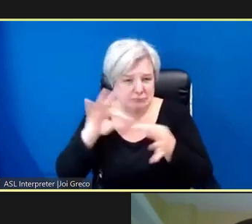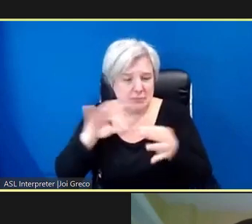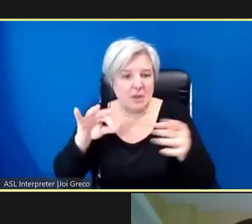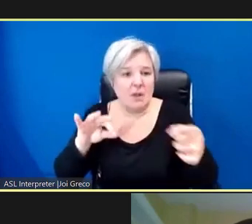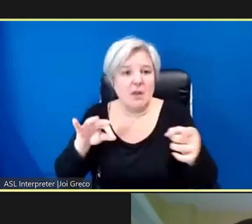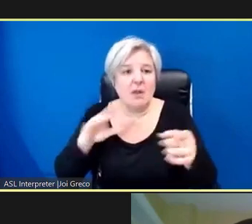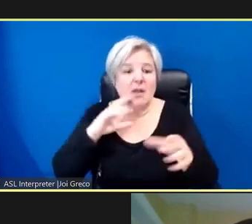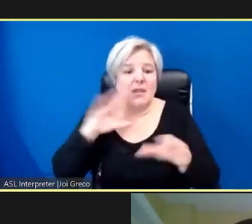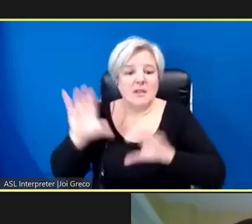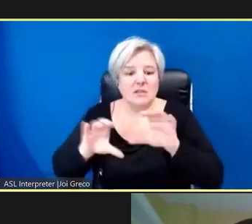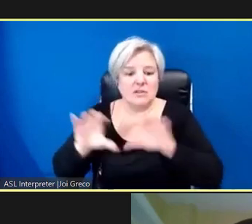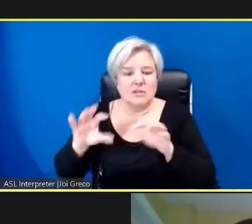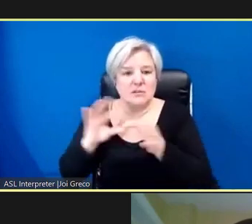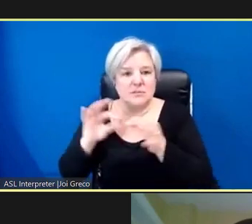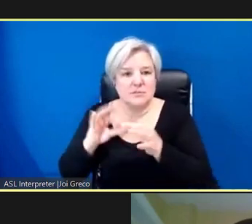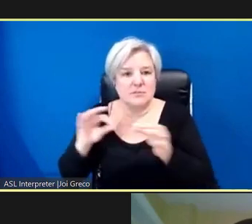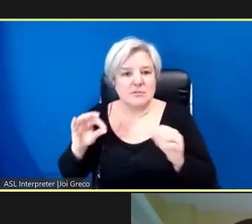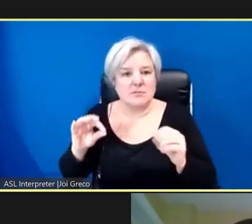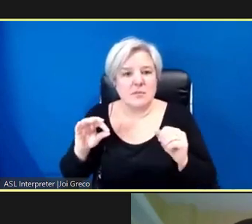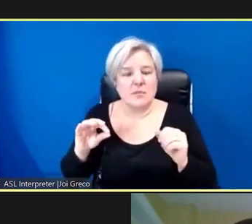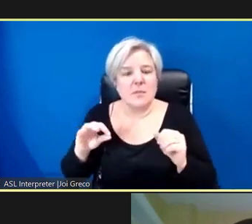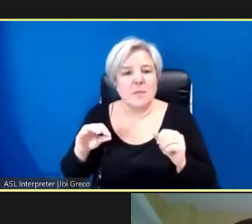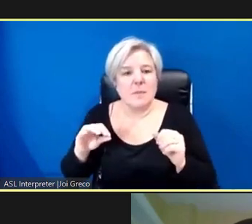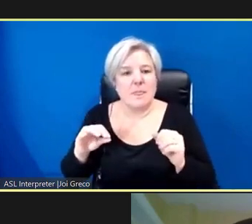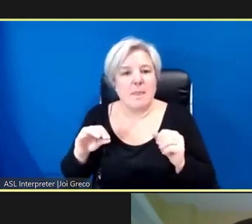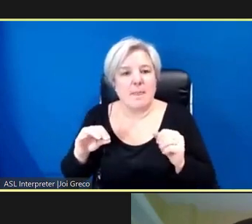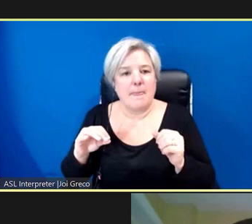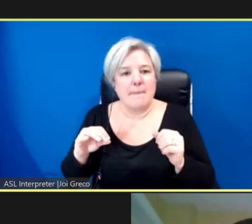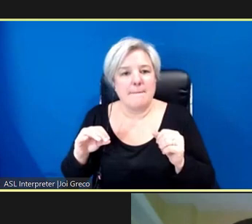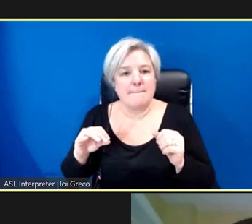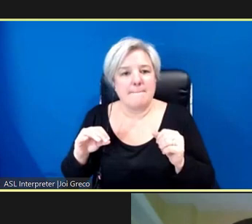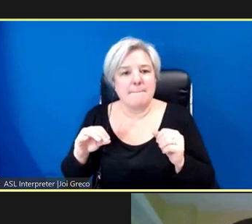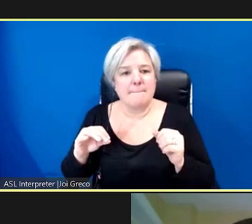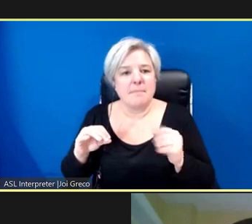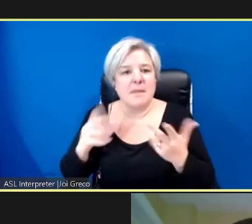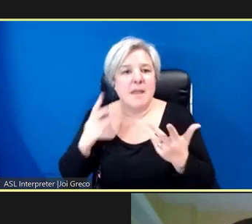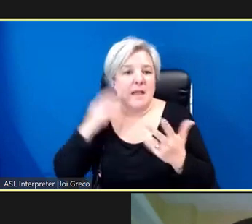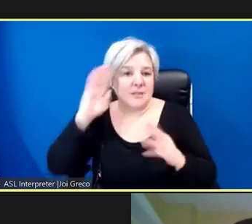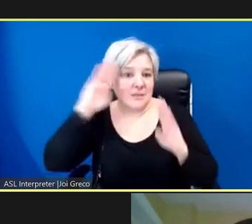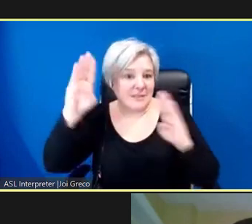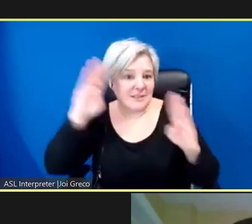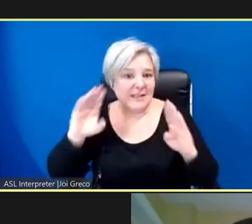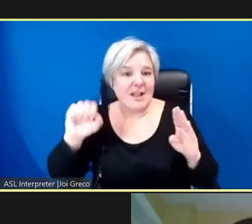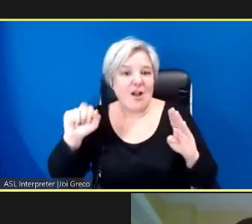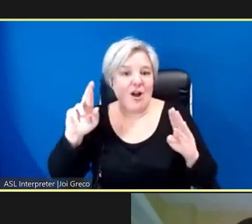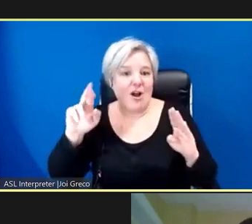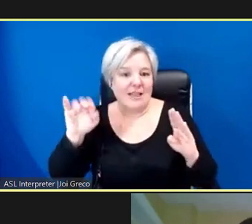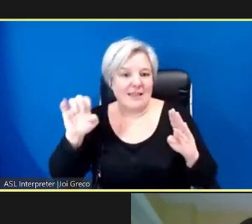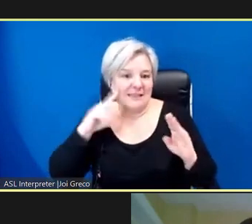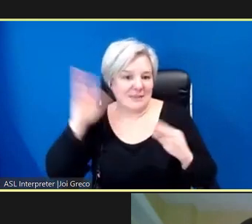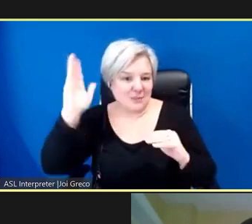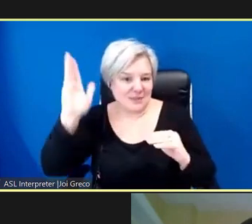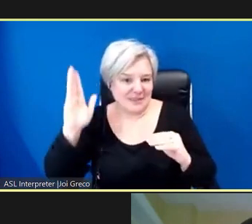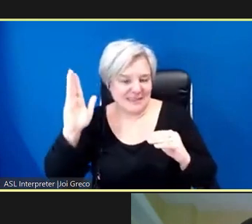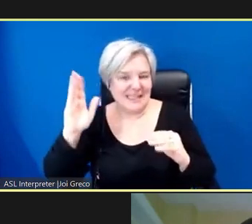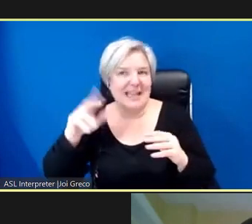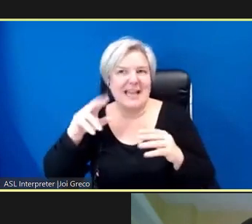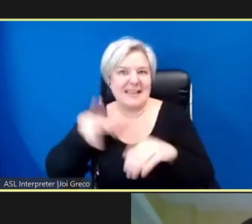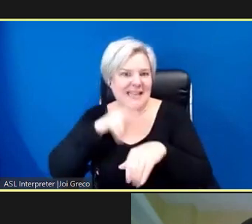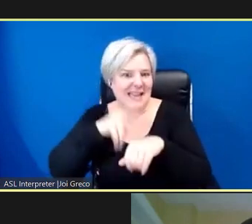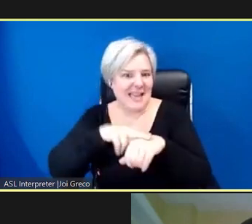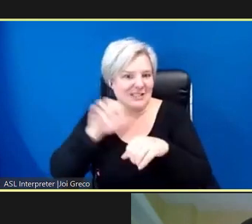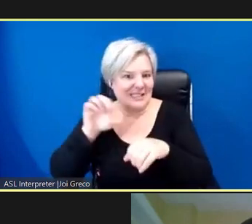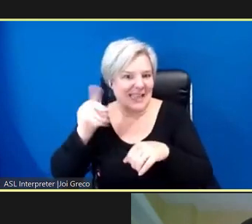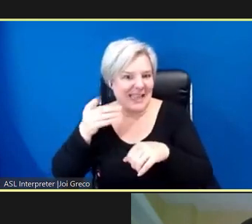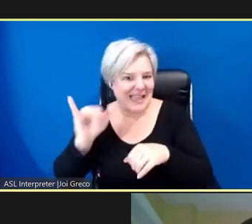in the chat, pardon me, just do a shout out. Arlene is presenting at the National EHDI